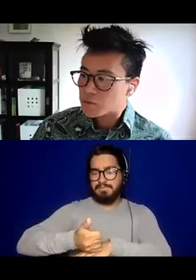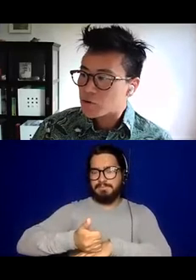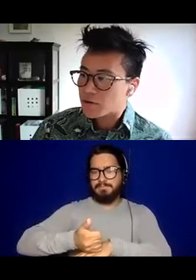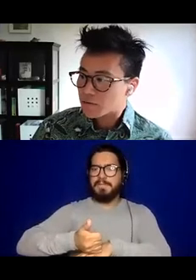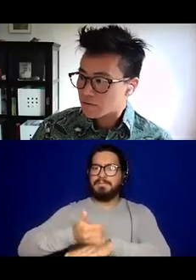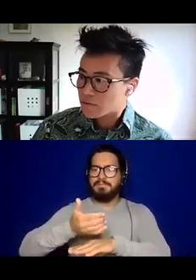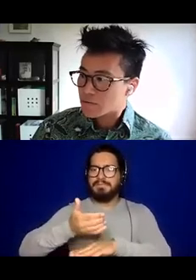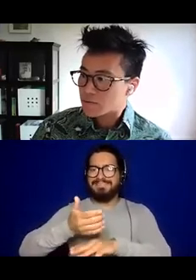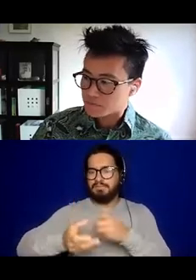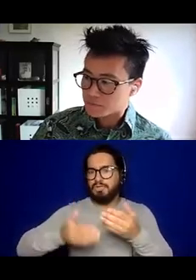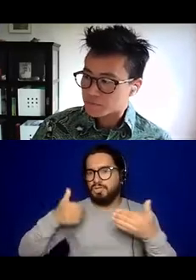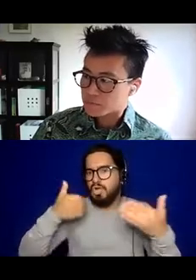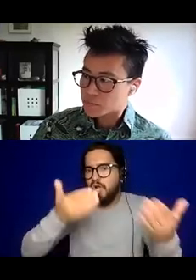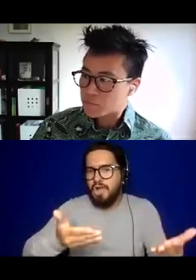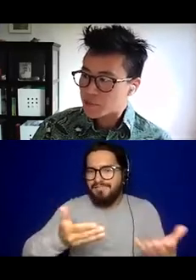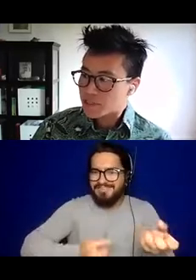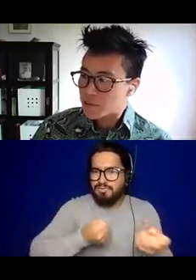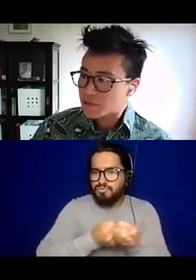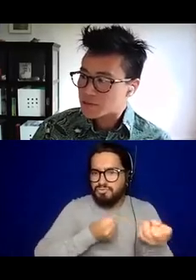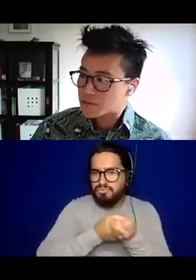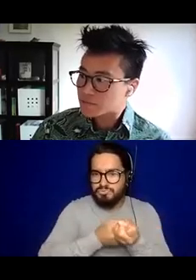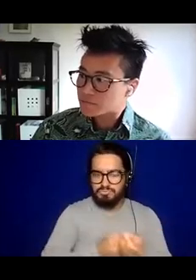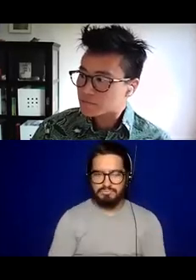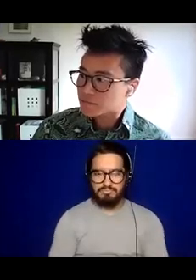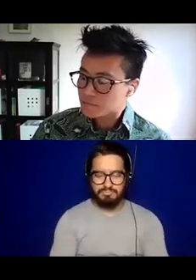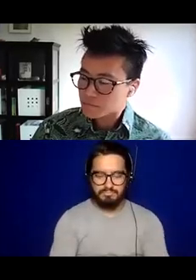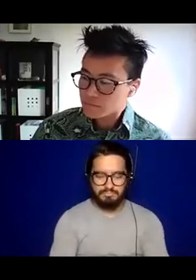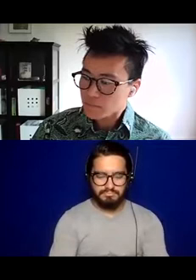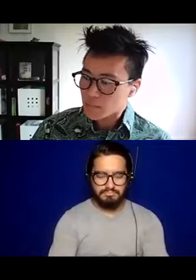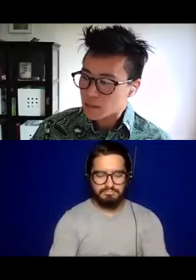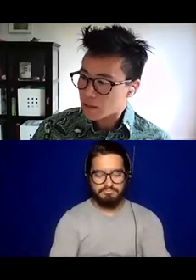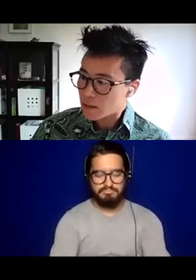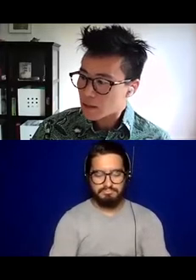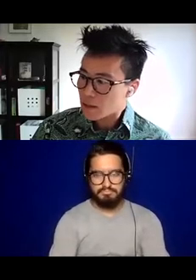offer support to participants.